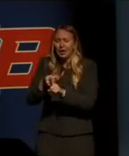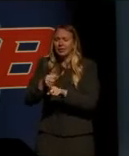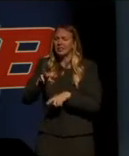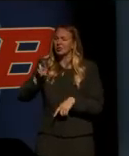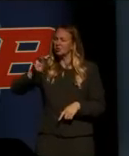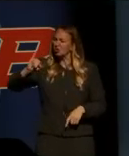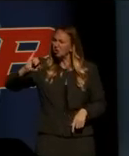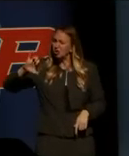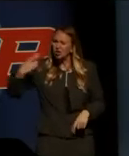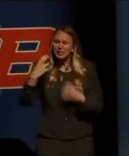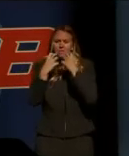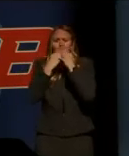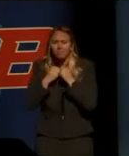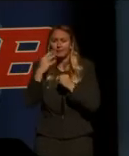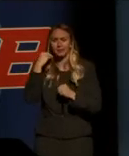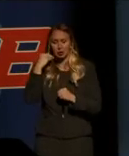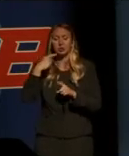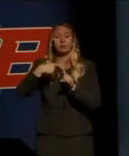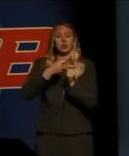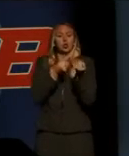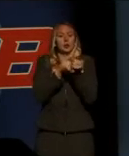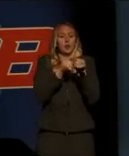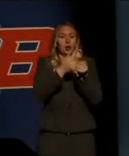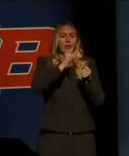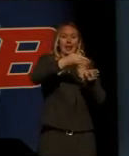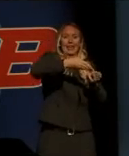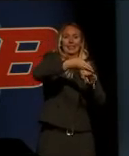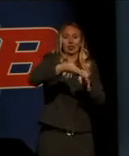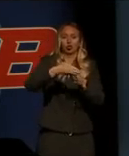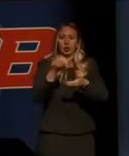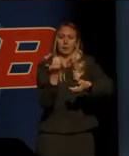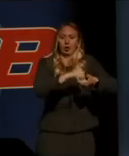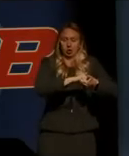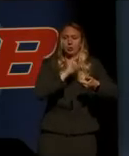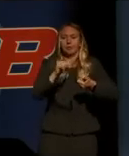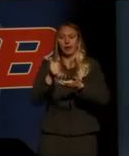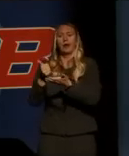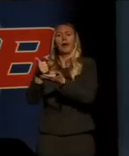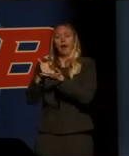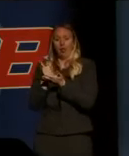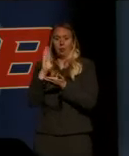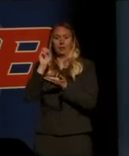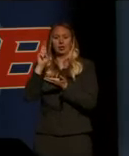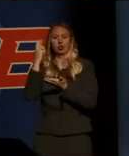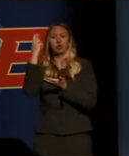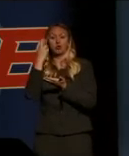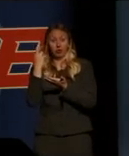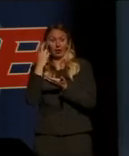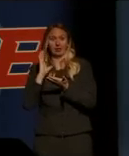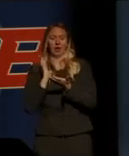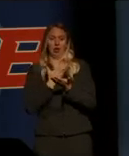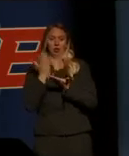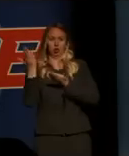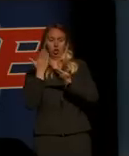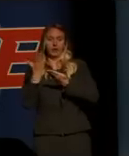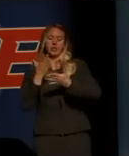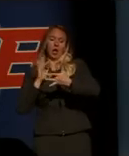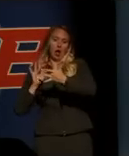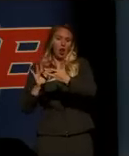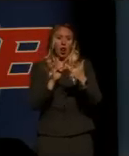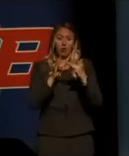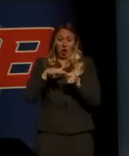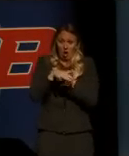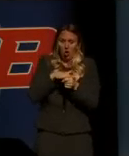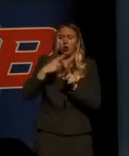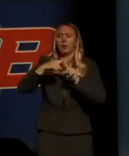supporting community and industry partnerships that helps Boise State realize its service both locally and globally.